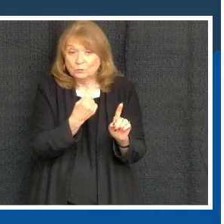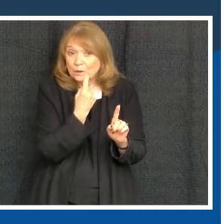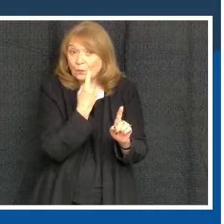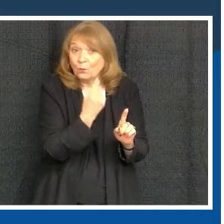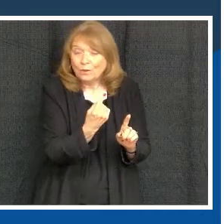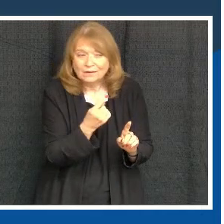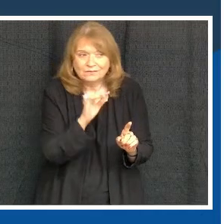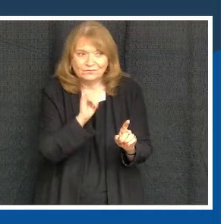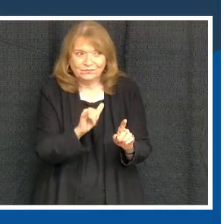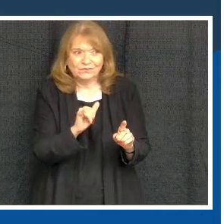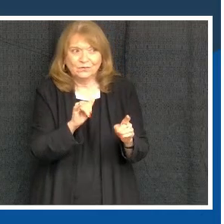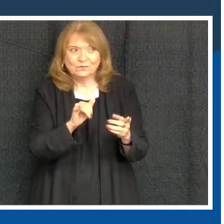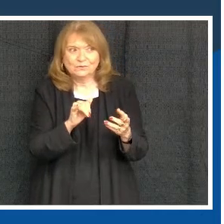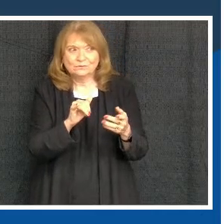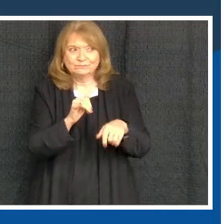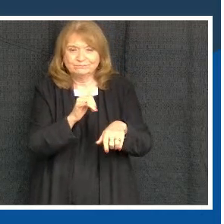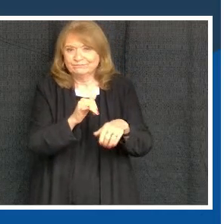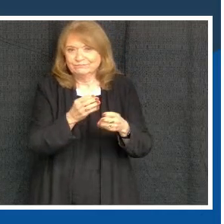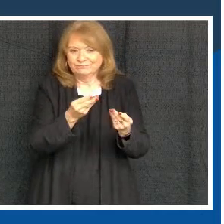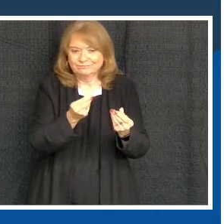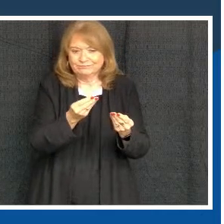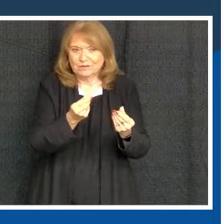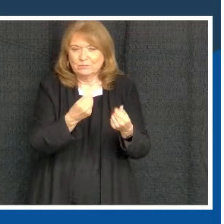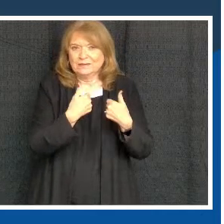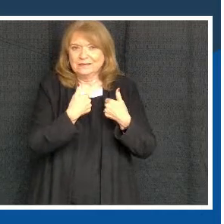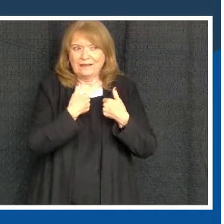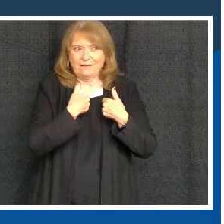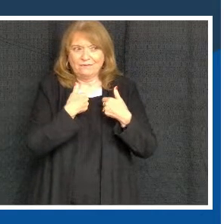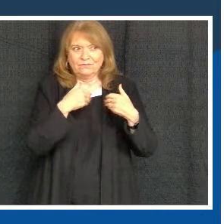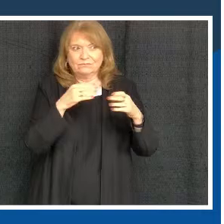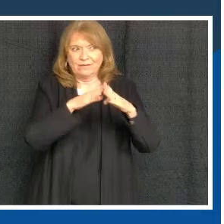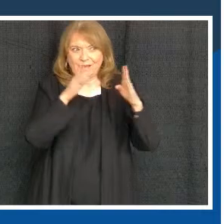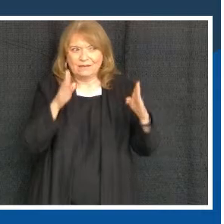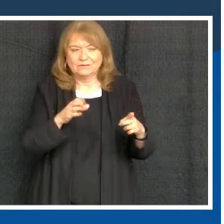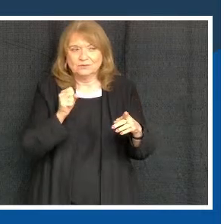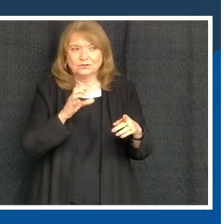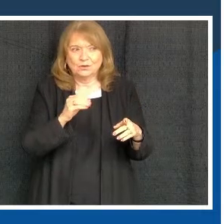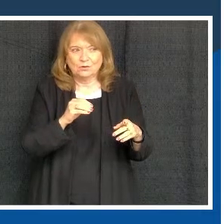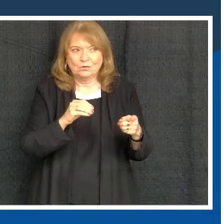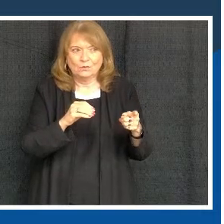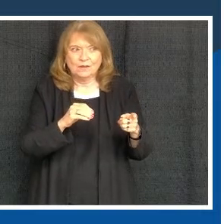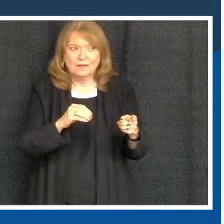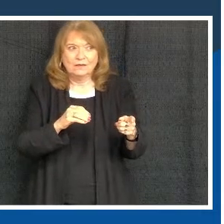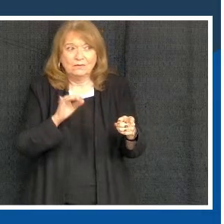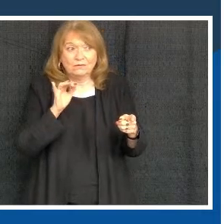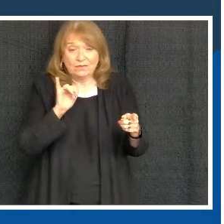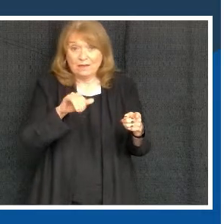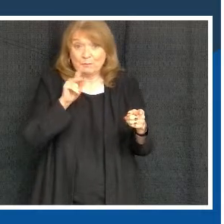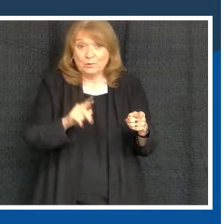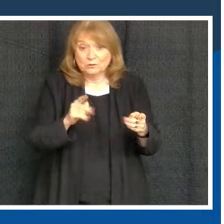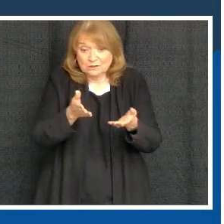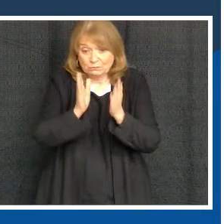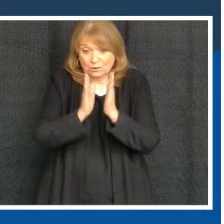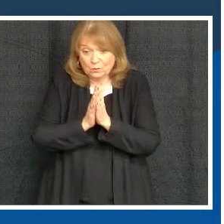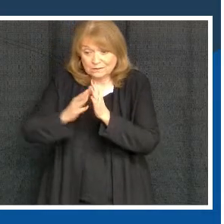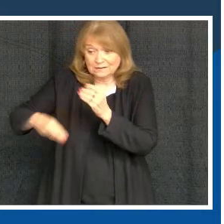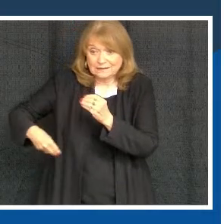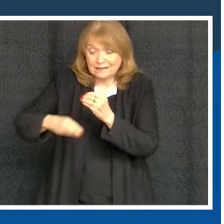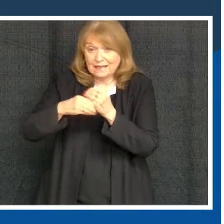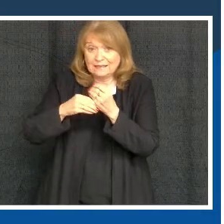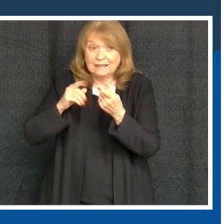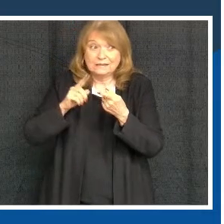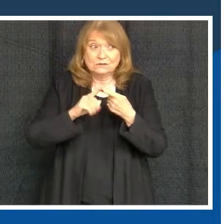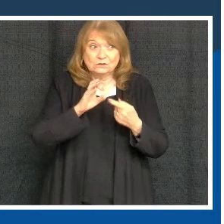lot easier when they're vacant parcels. So this is an opportunity for the person who requested annexation. If the city's, for instance,